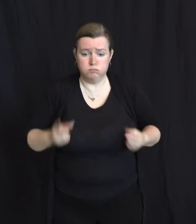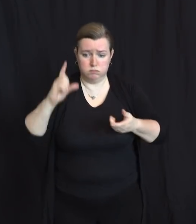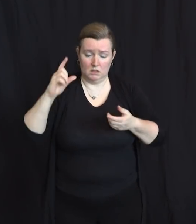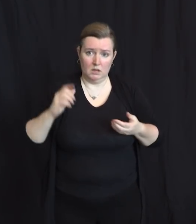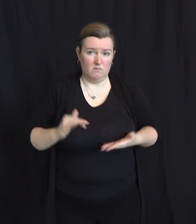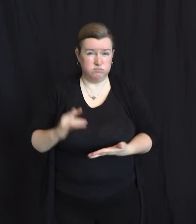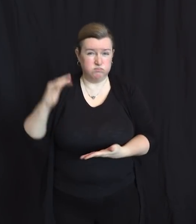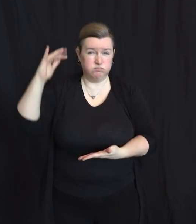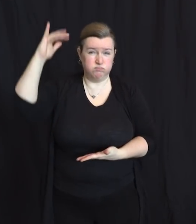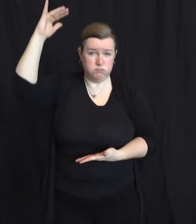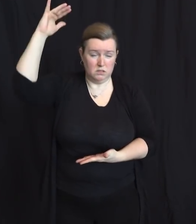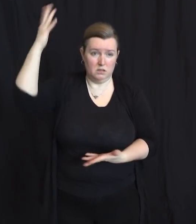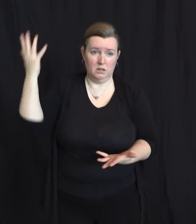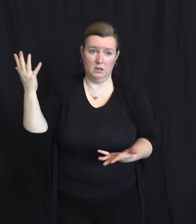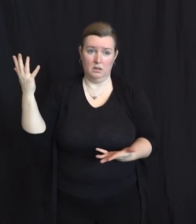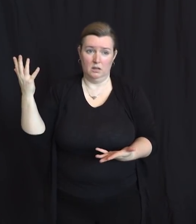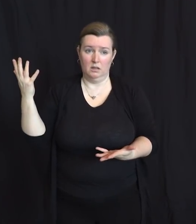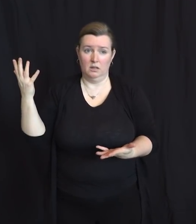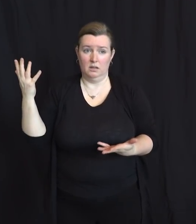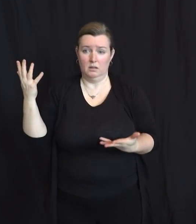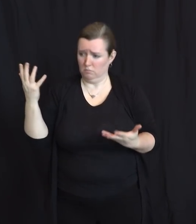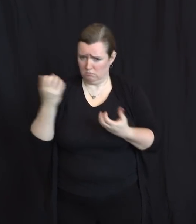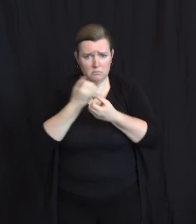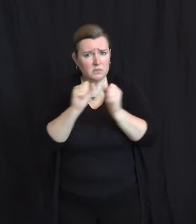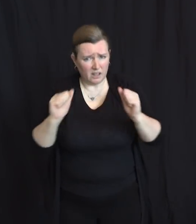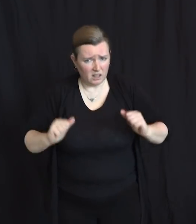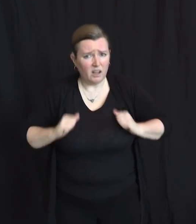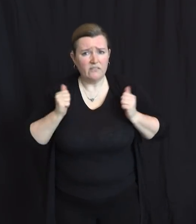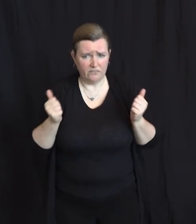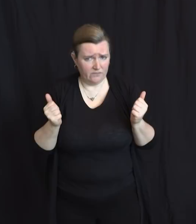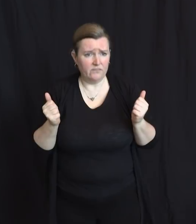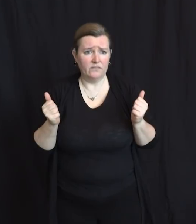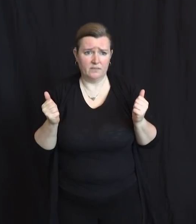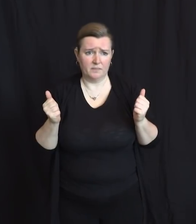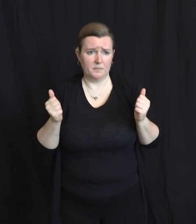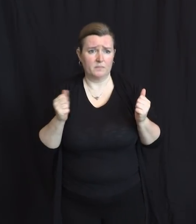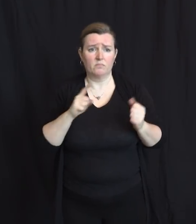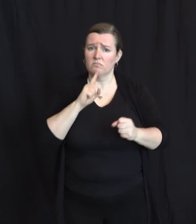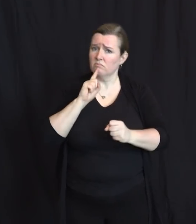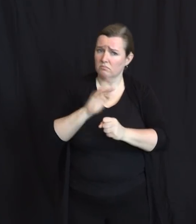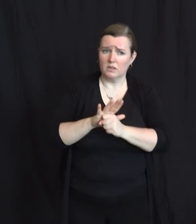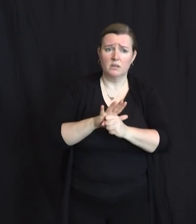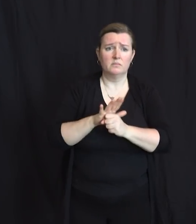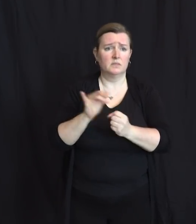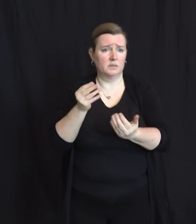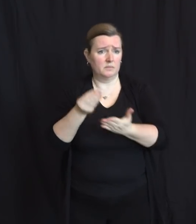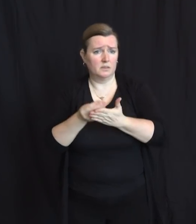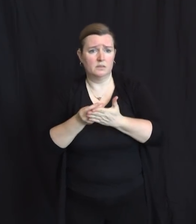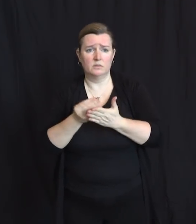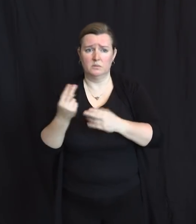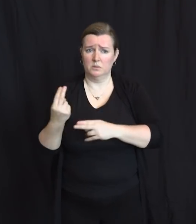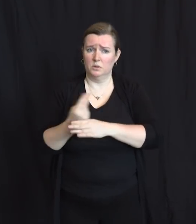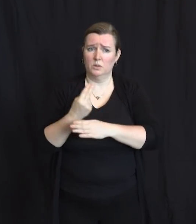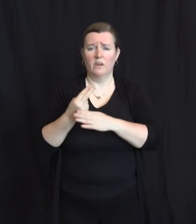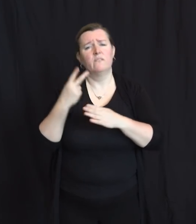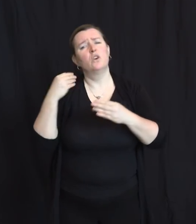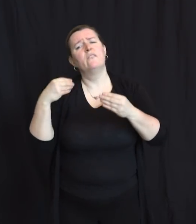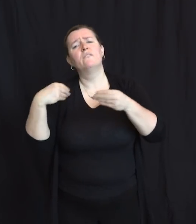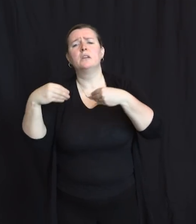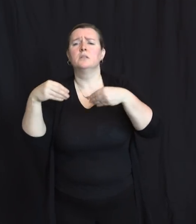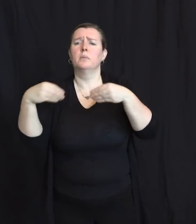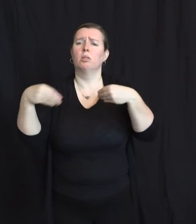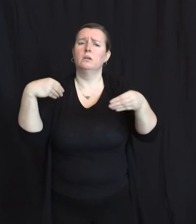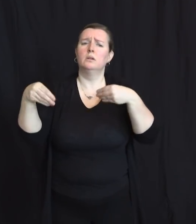by the way, and are saving lives. I was assured that this funding would be able to be used flexibly by